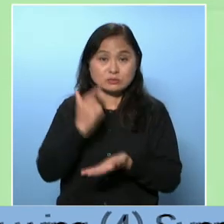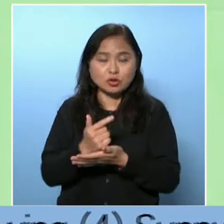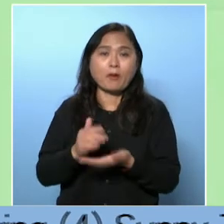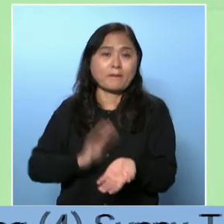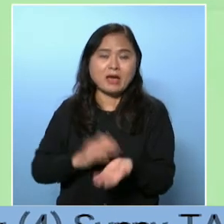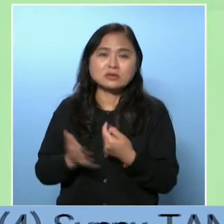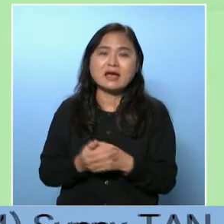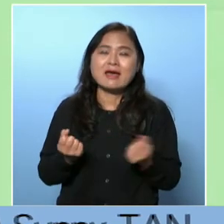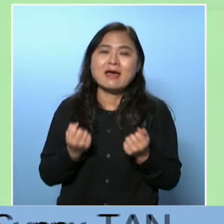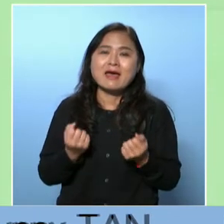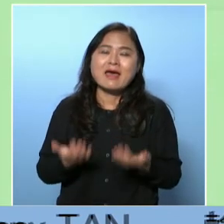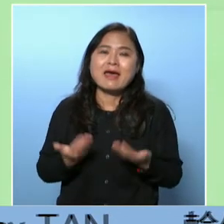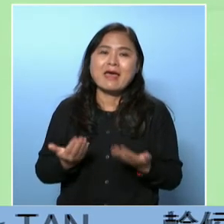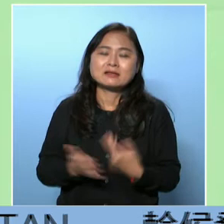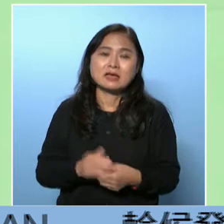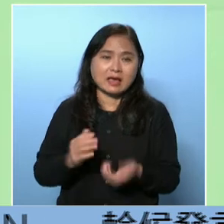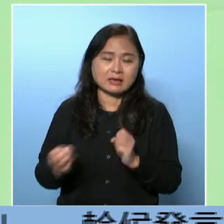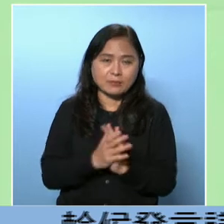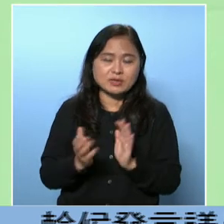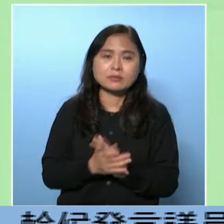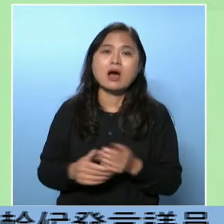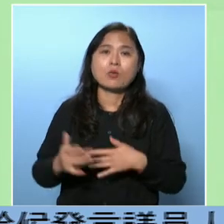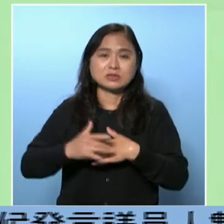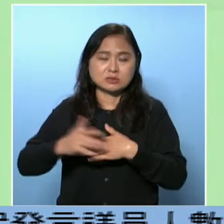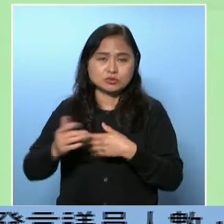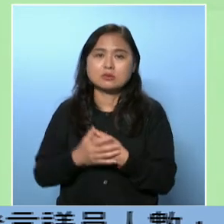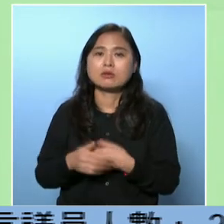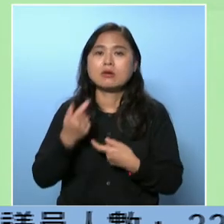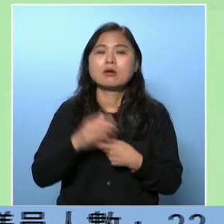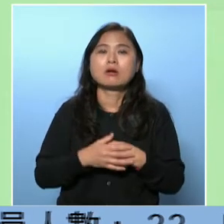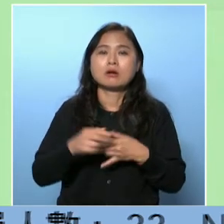And we can have more quarantine centers set up.